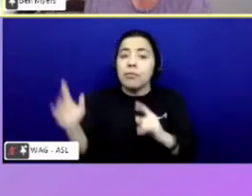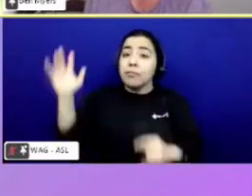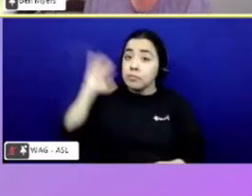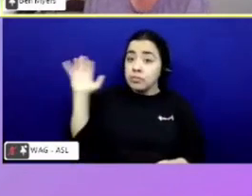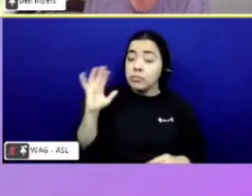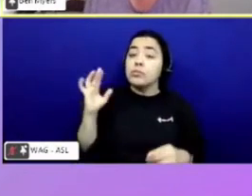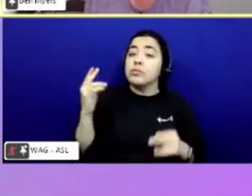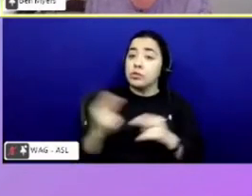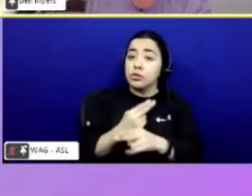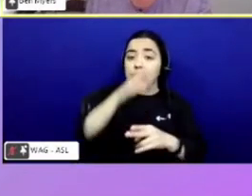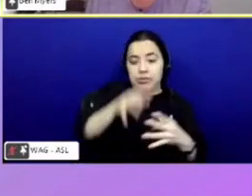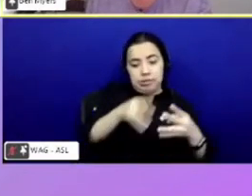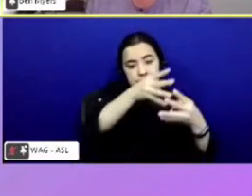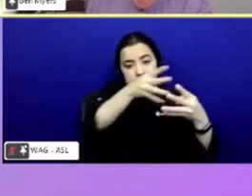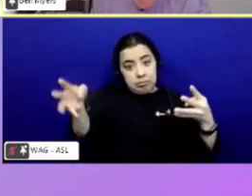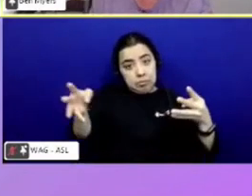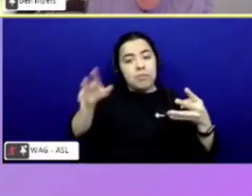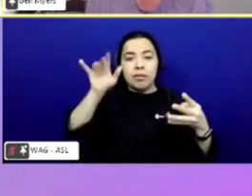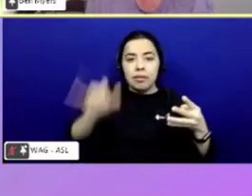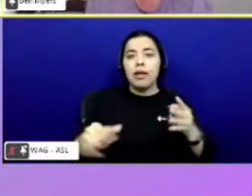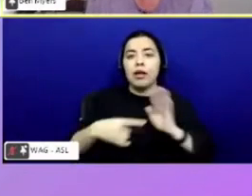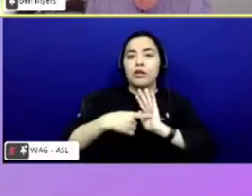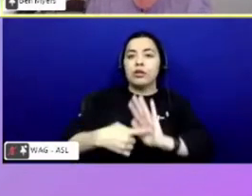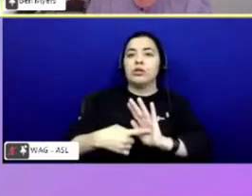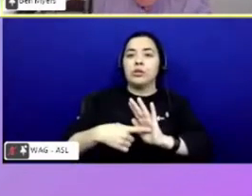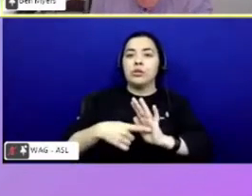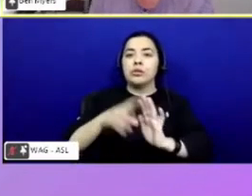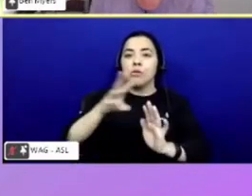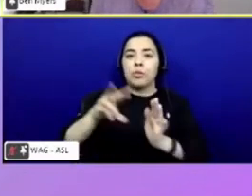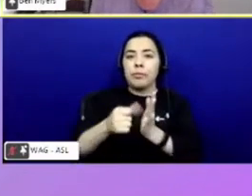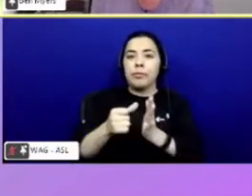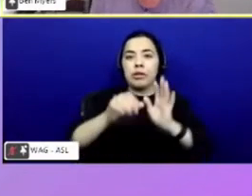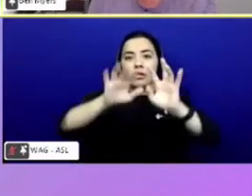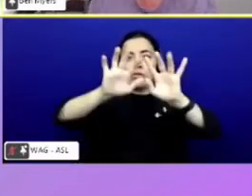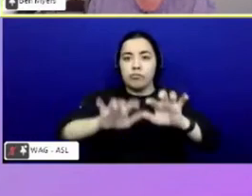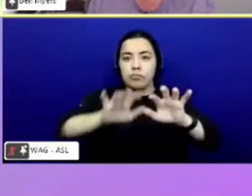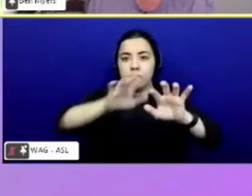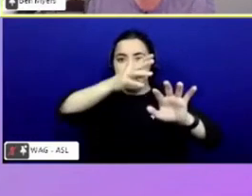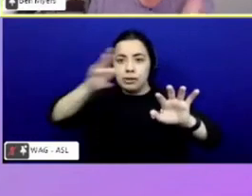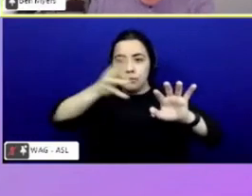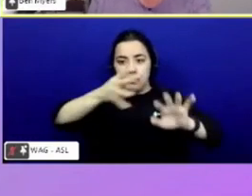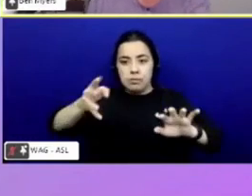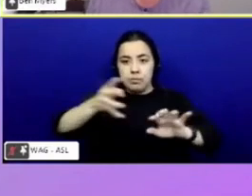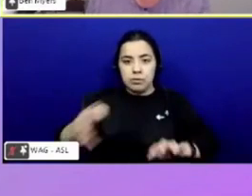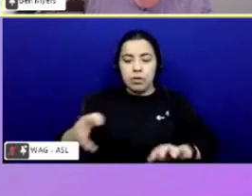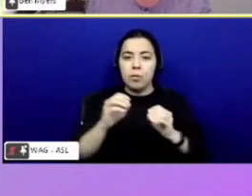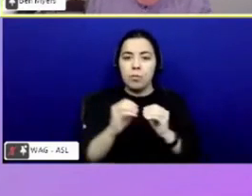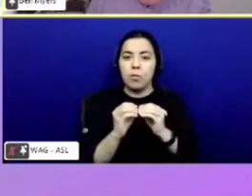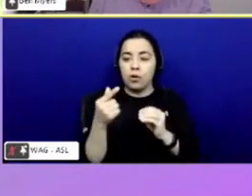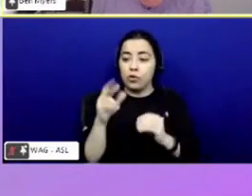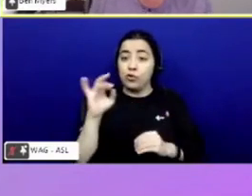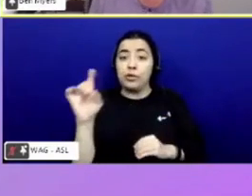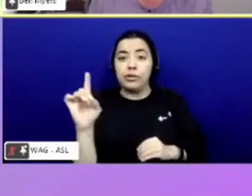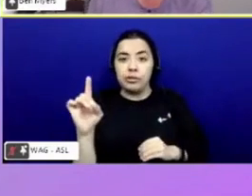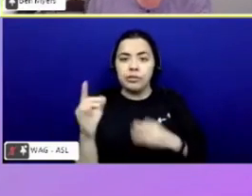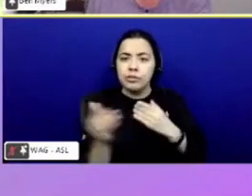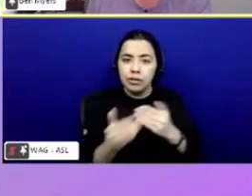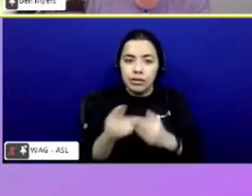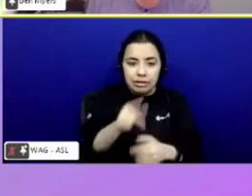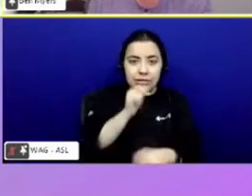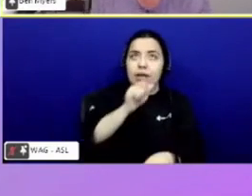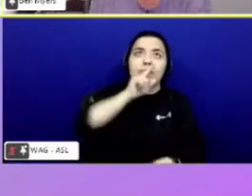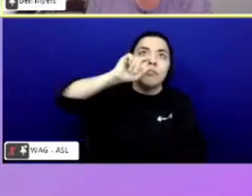a table as a way to lay out a page or parts of a page as a grid, even when that content was not